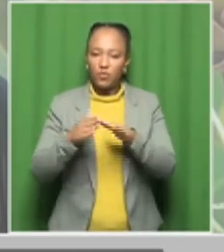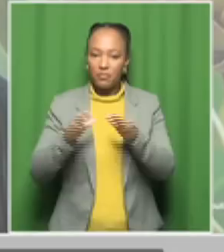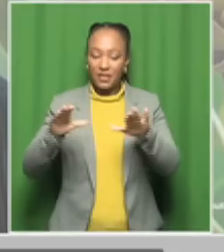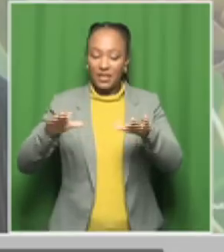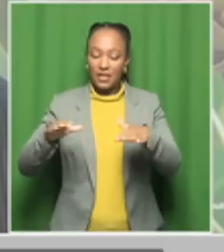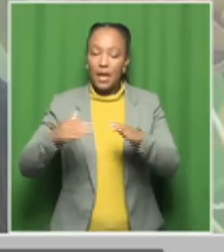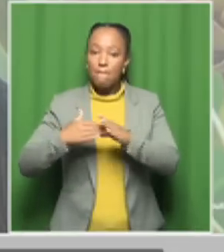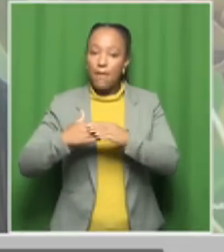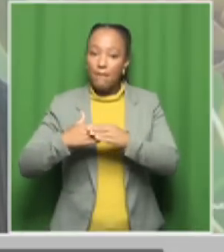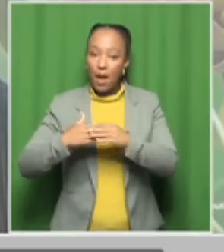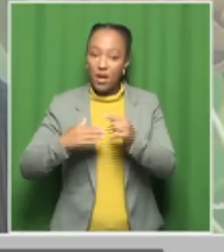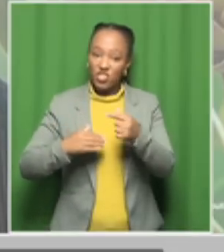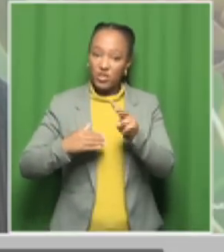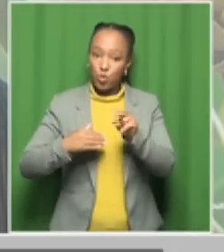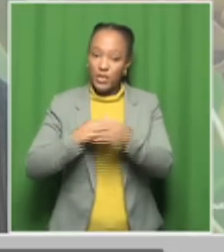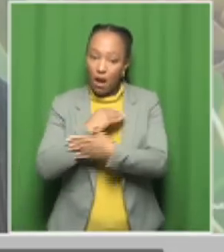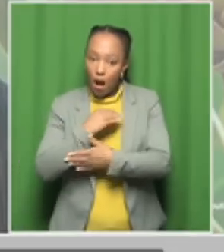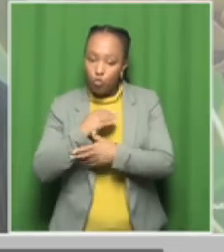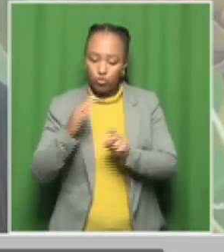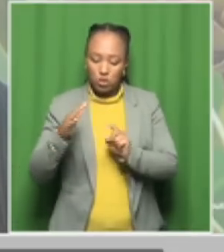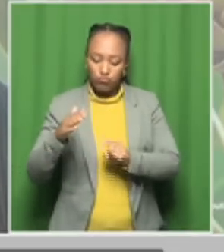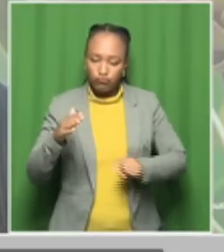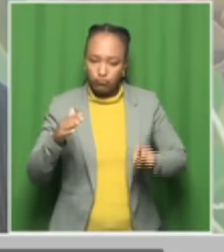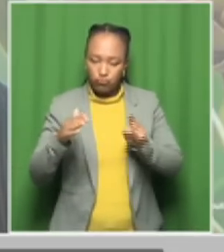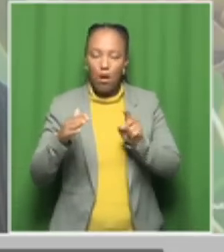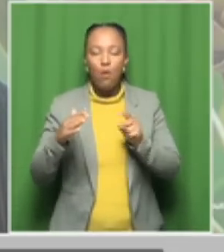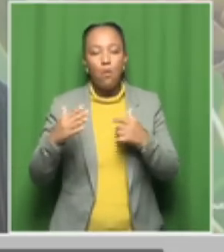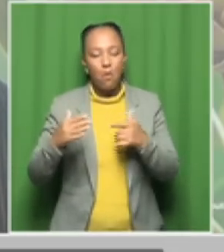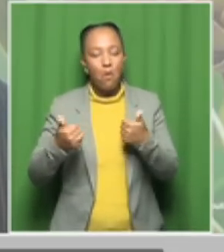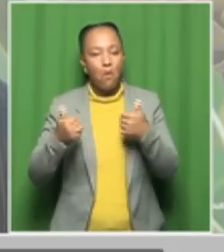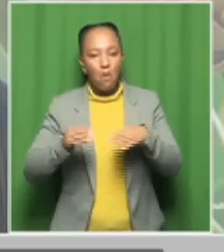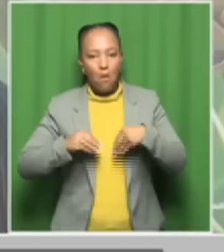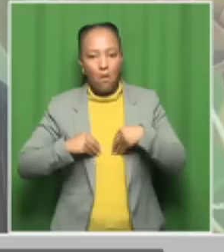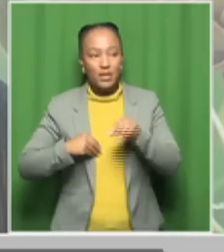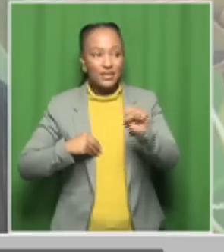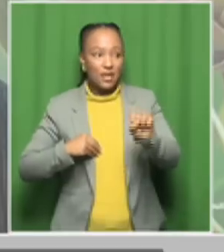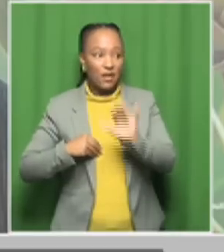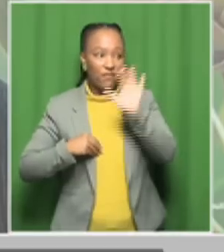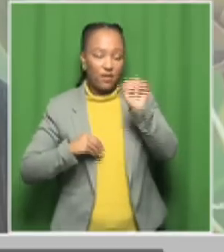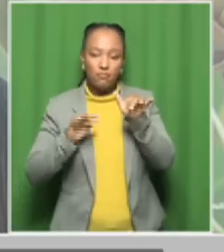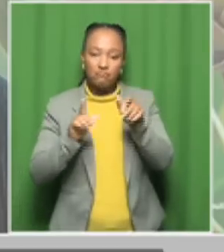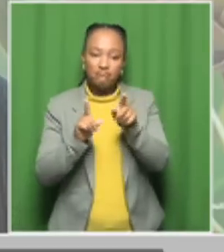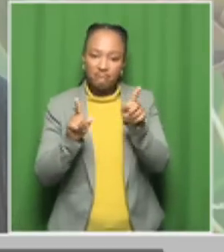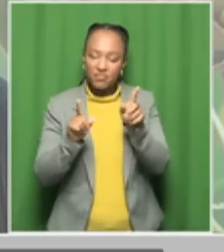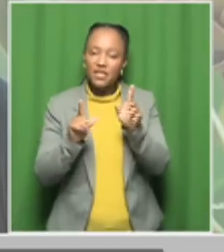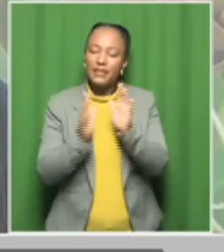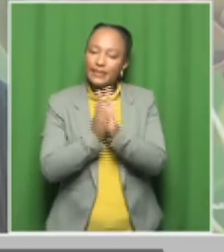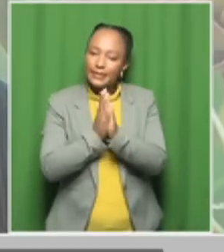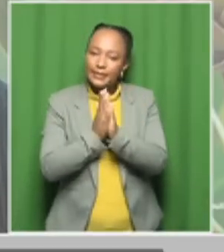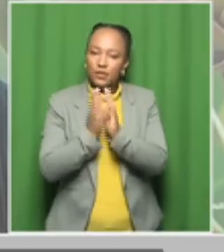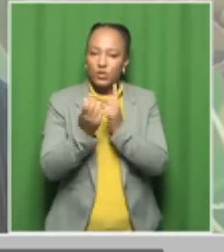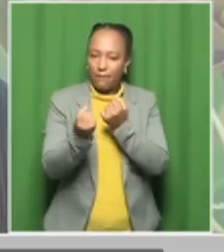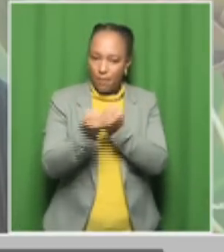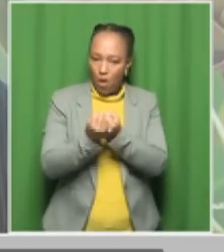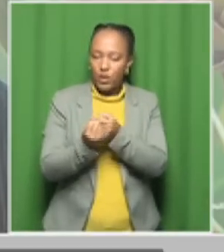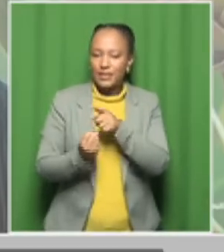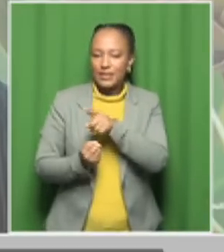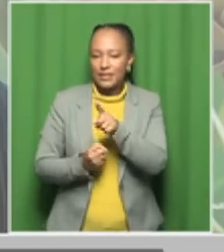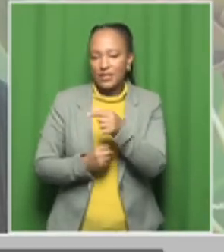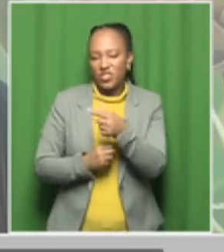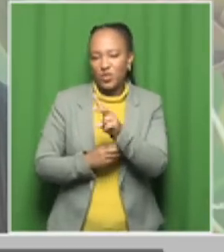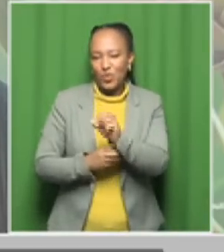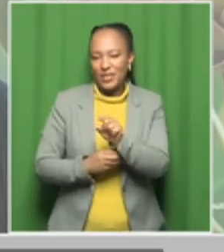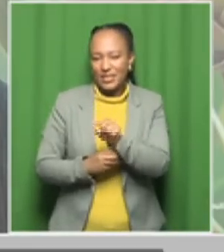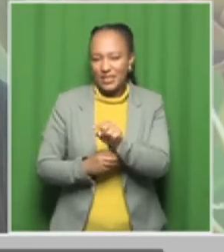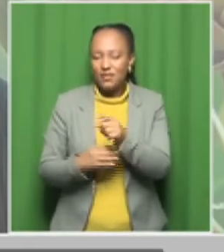G20. And what we would want to see, therefore, is South Africans also rallying around and supporting this effort of the G20. As I said, in